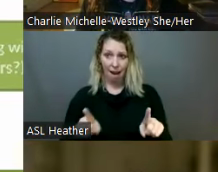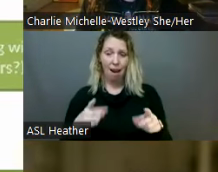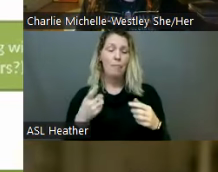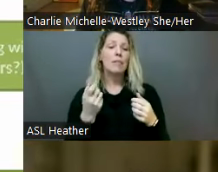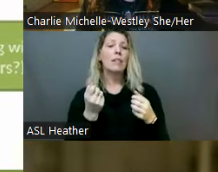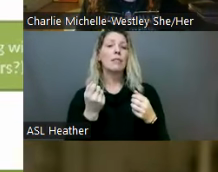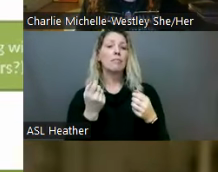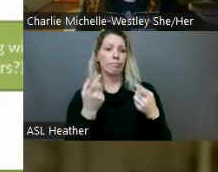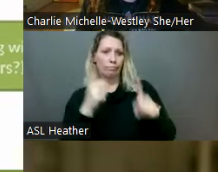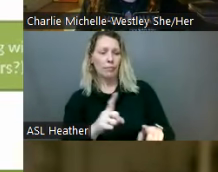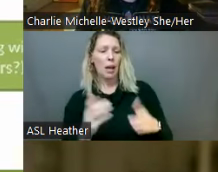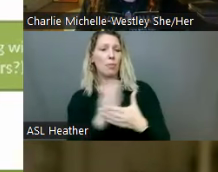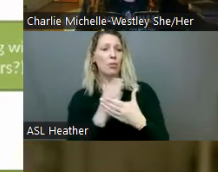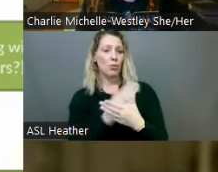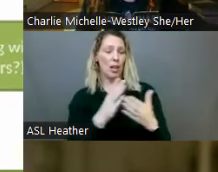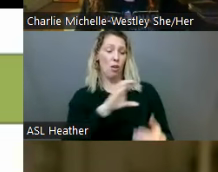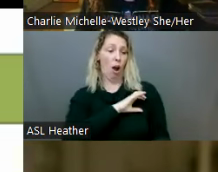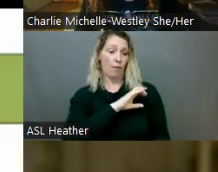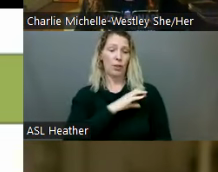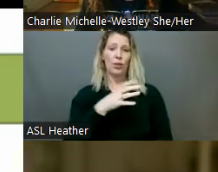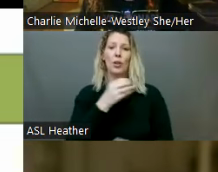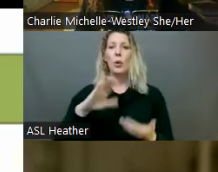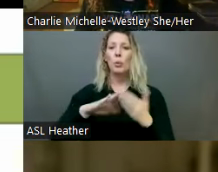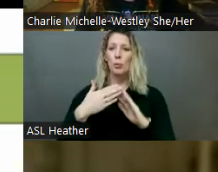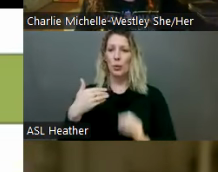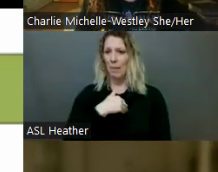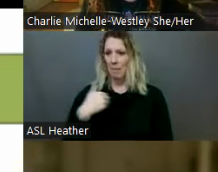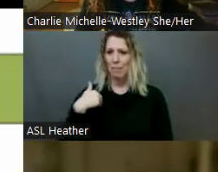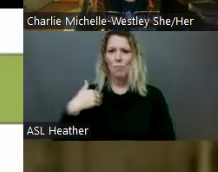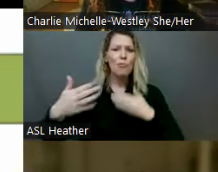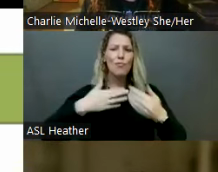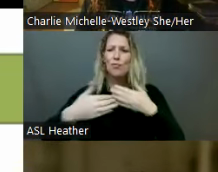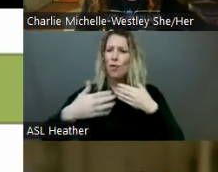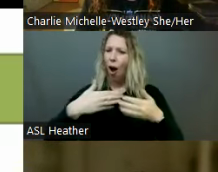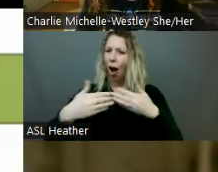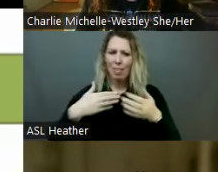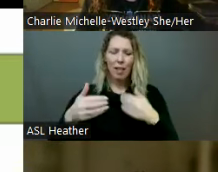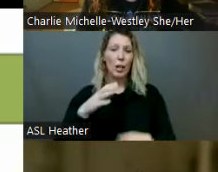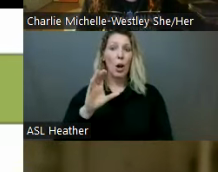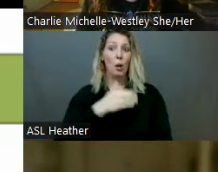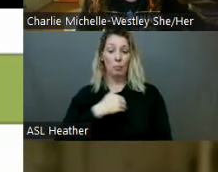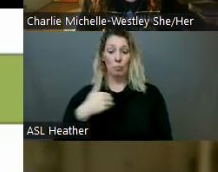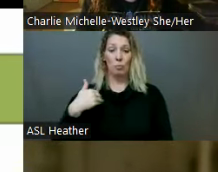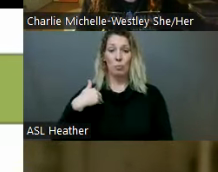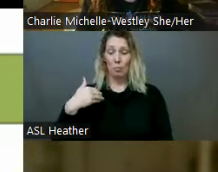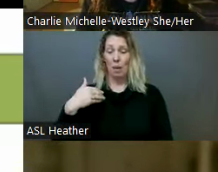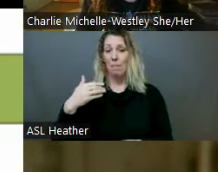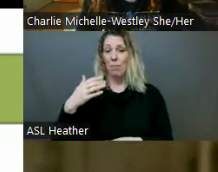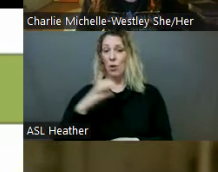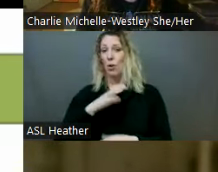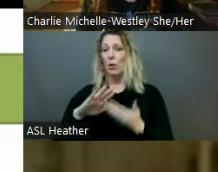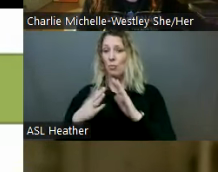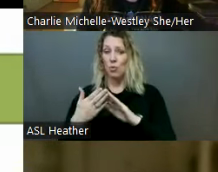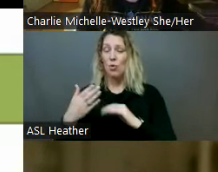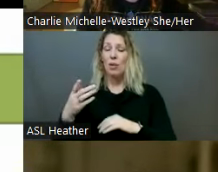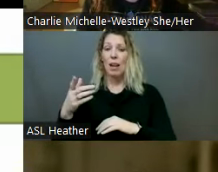an officer and a community member. Regardless of whether the community member files a complaint or the board is